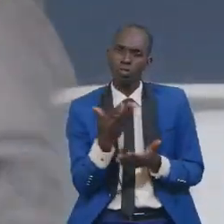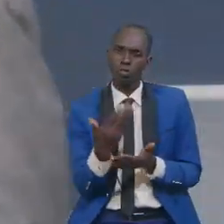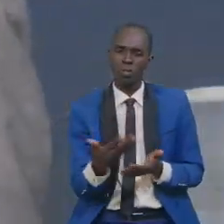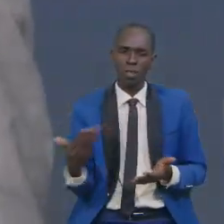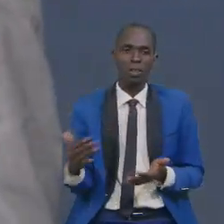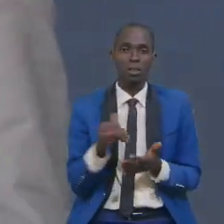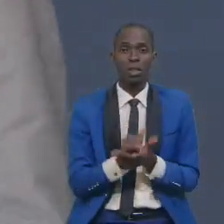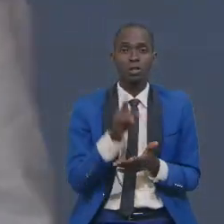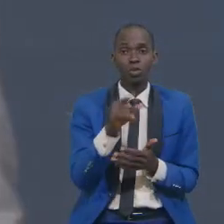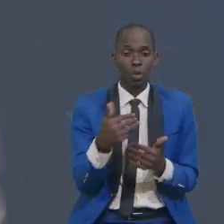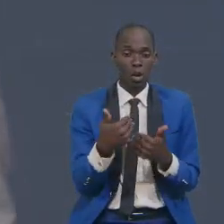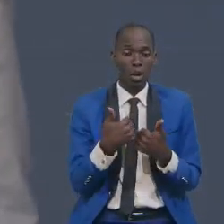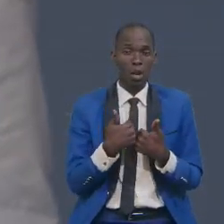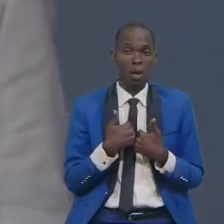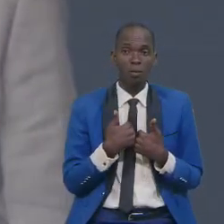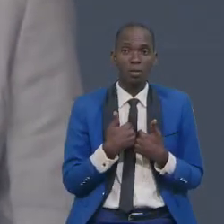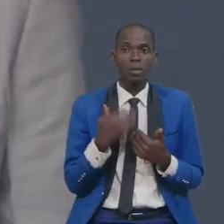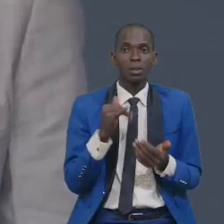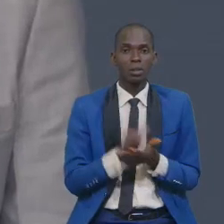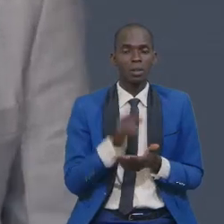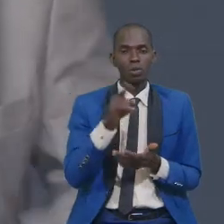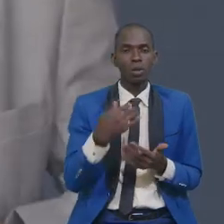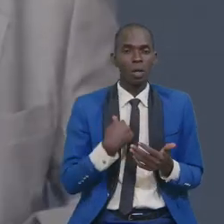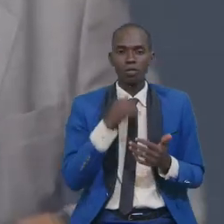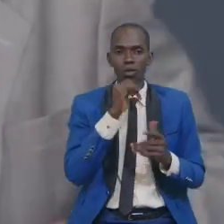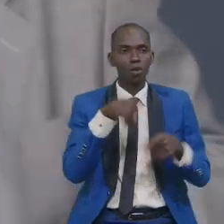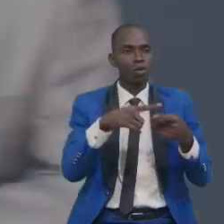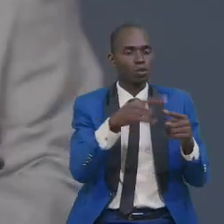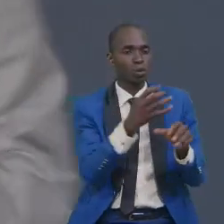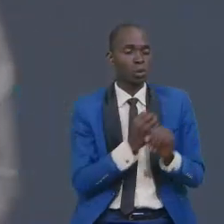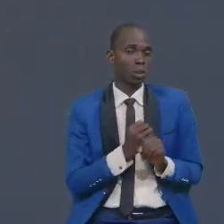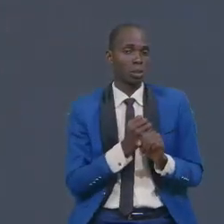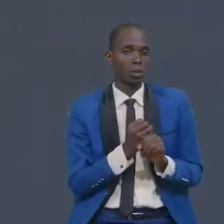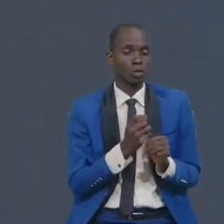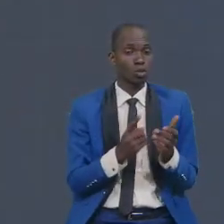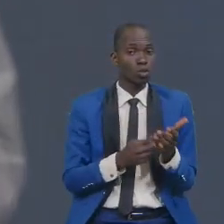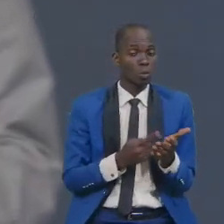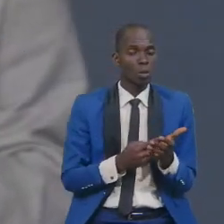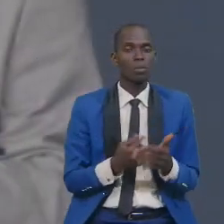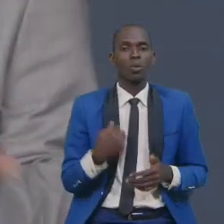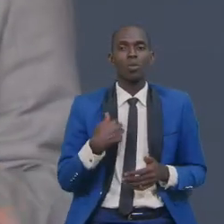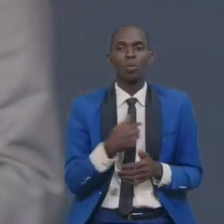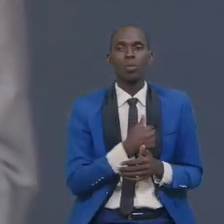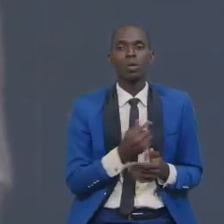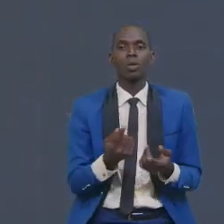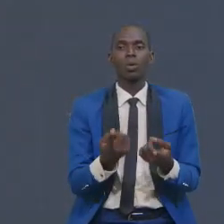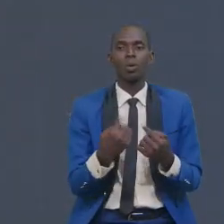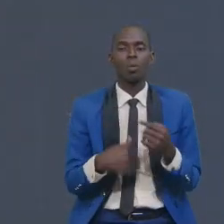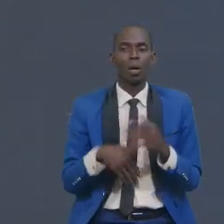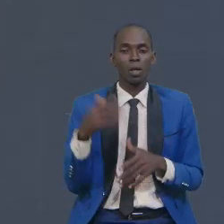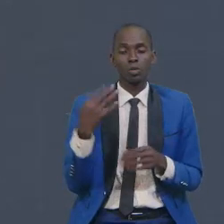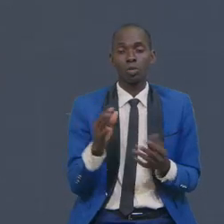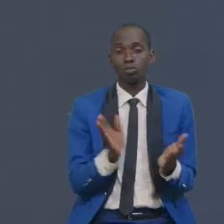you have not gone to claim sometimes your karma out of college